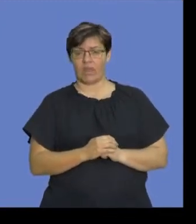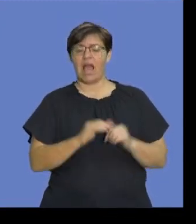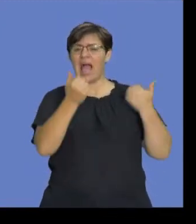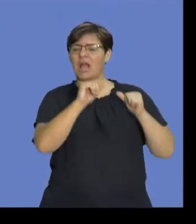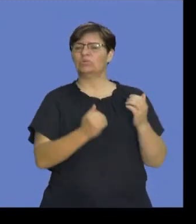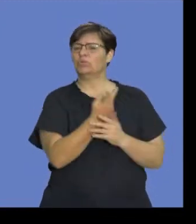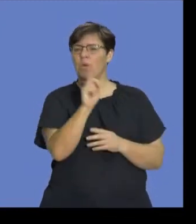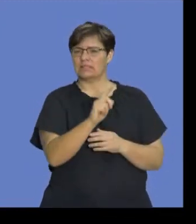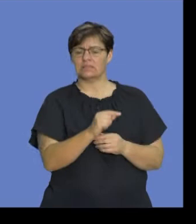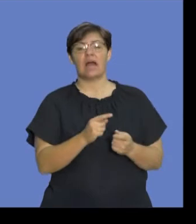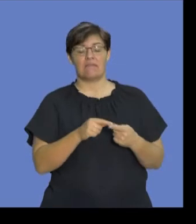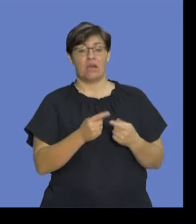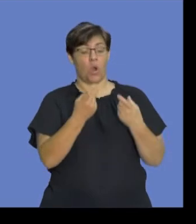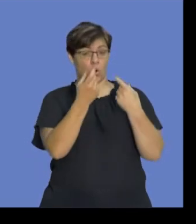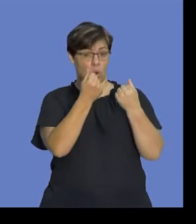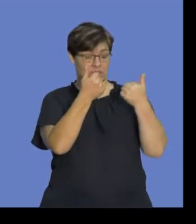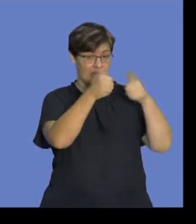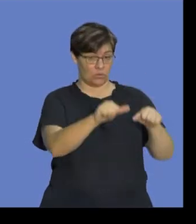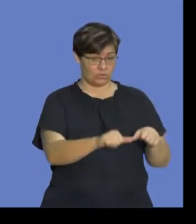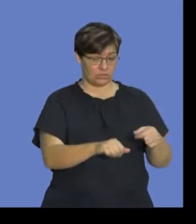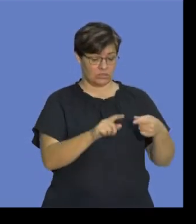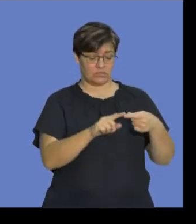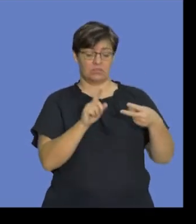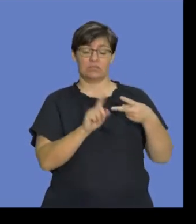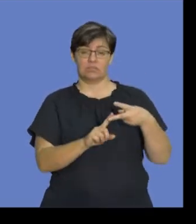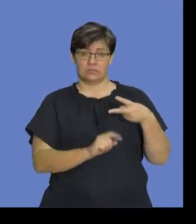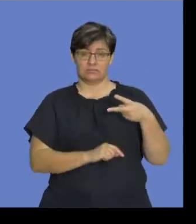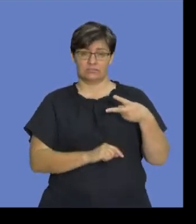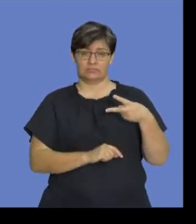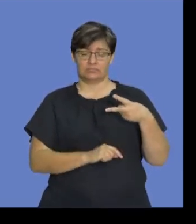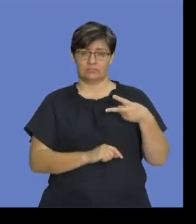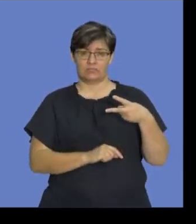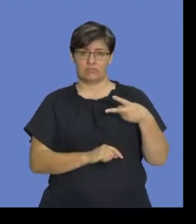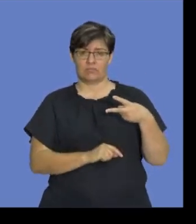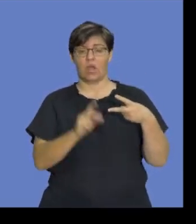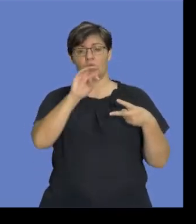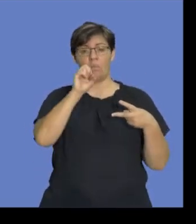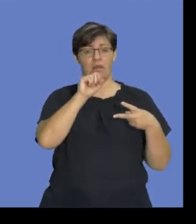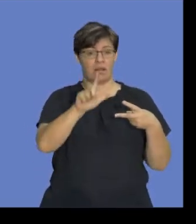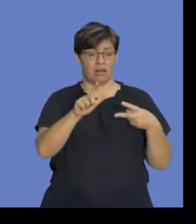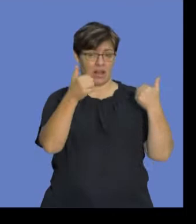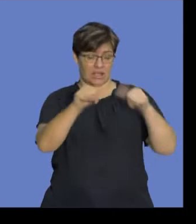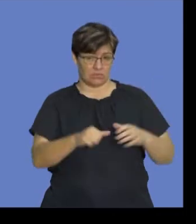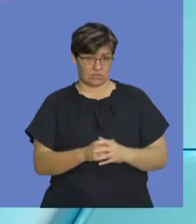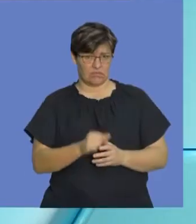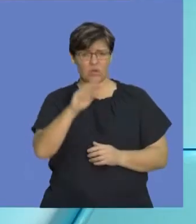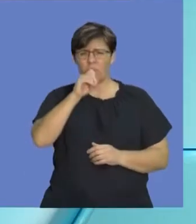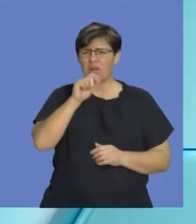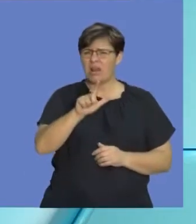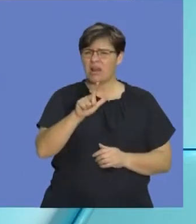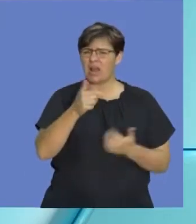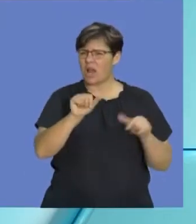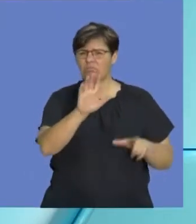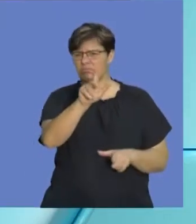accounts, and we'll also be looking at the nominal accounts. Now remember, the nominal accounts you're au fait with, you've seen them before, but